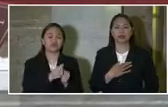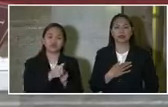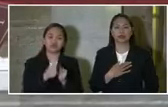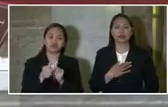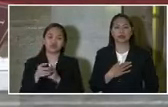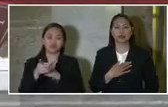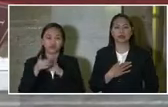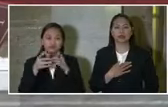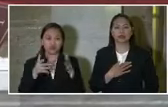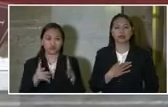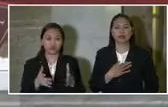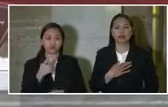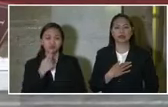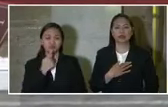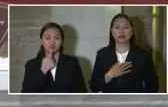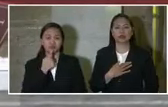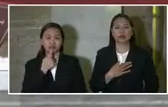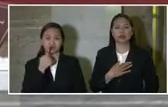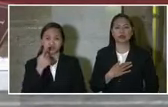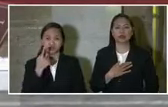disciples, saying,